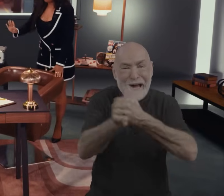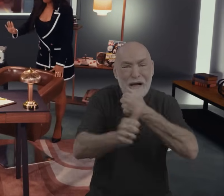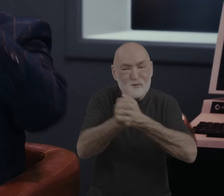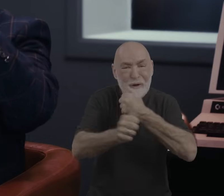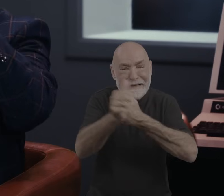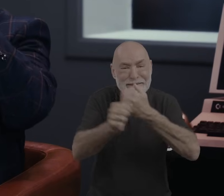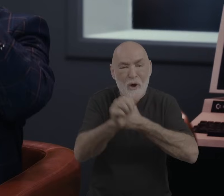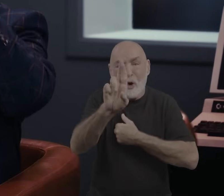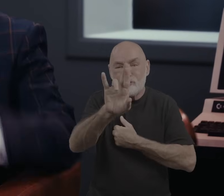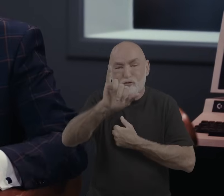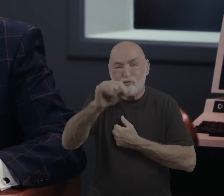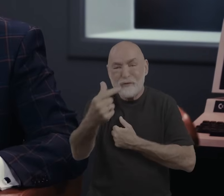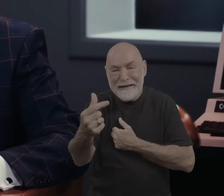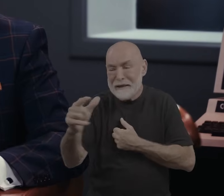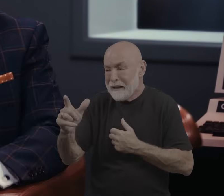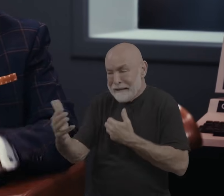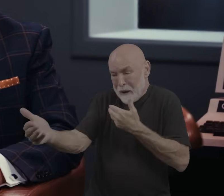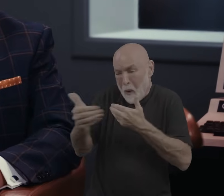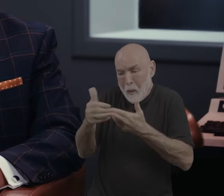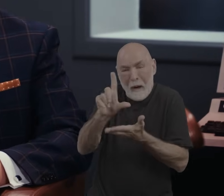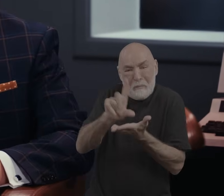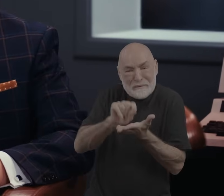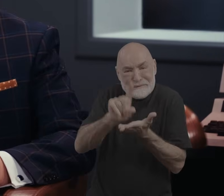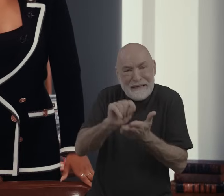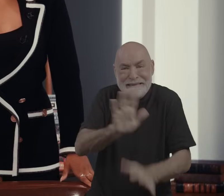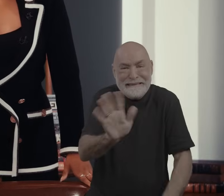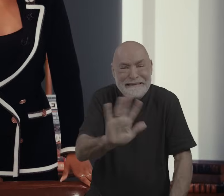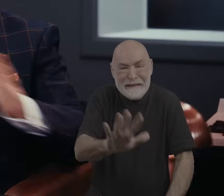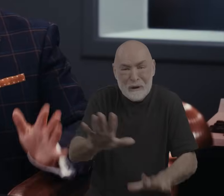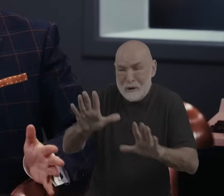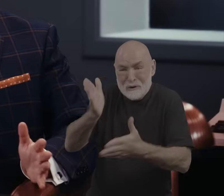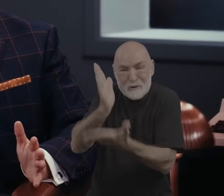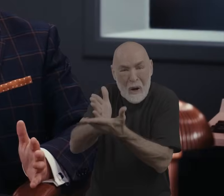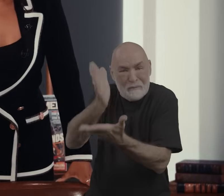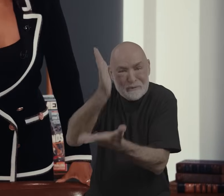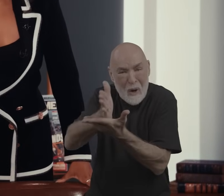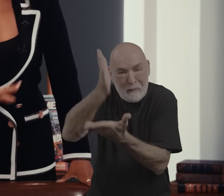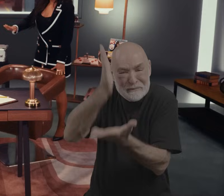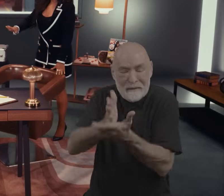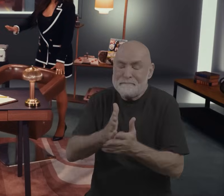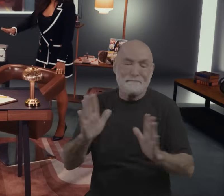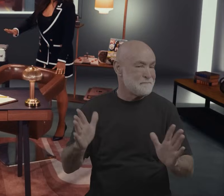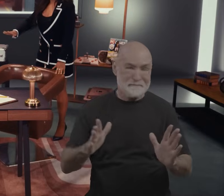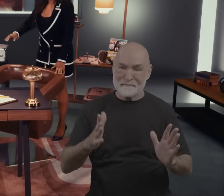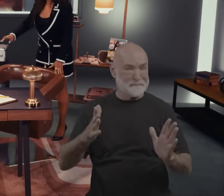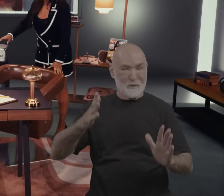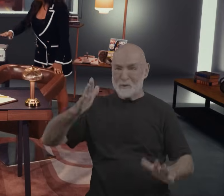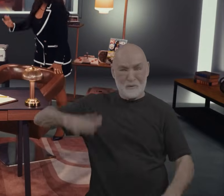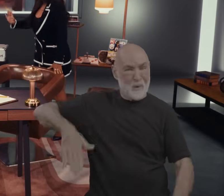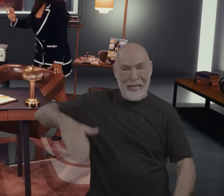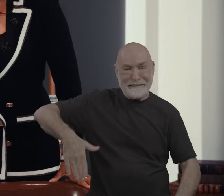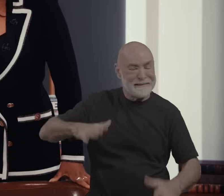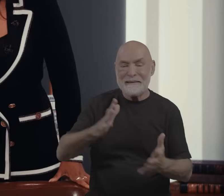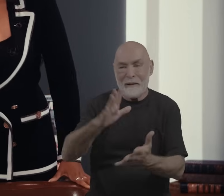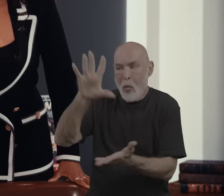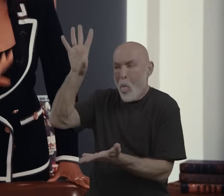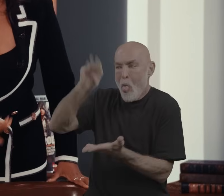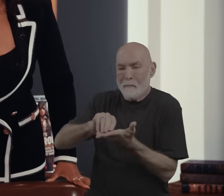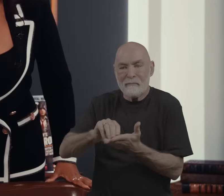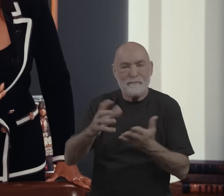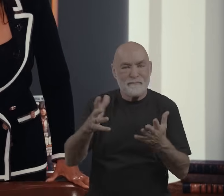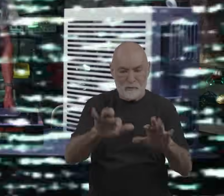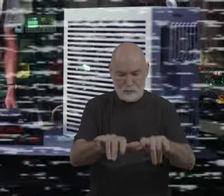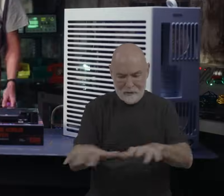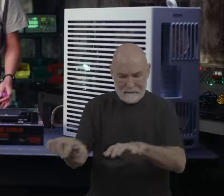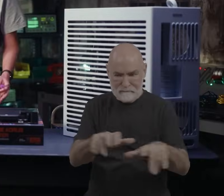it's too dangerous. I know. told them the rig is way too valuable to be anywhere near a printer. I know. We have to stop them. No. It's too late because they're